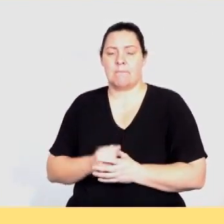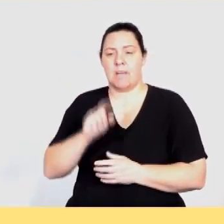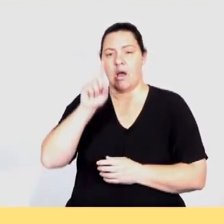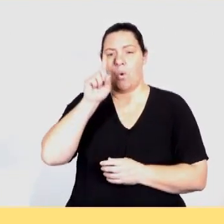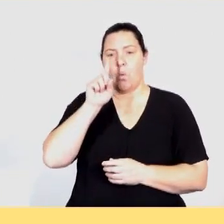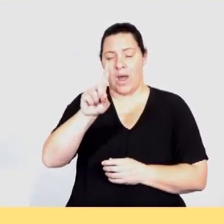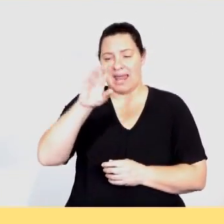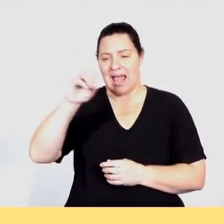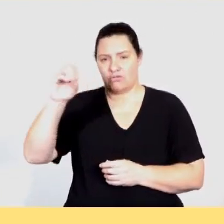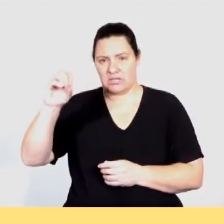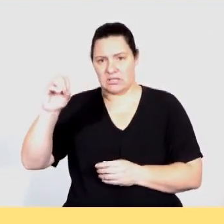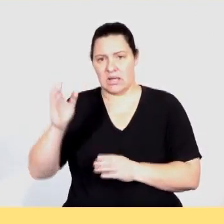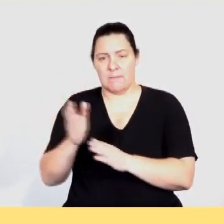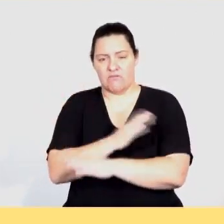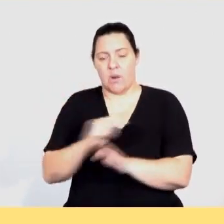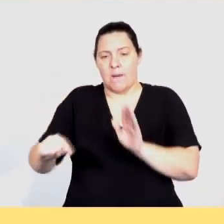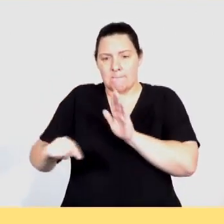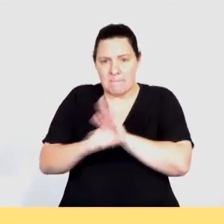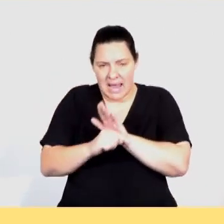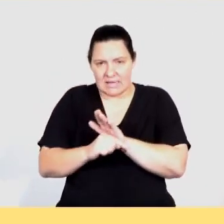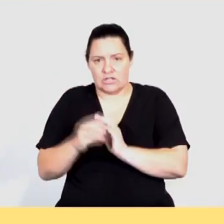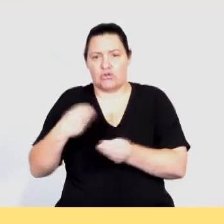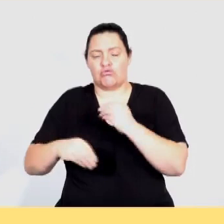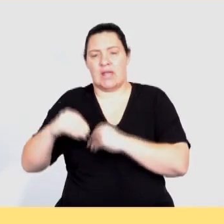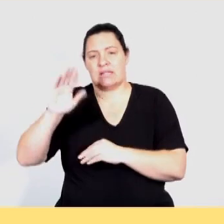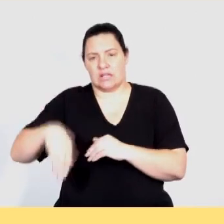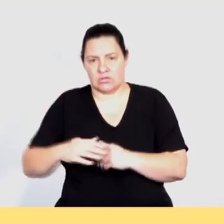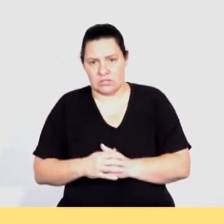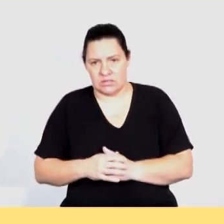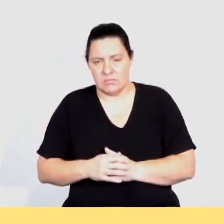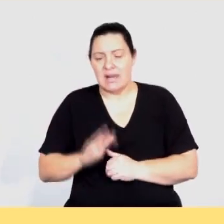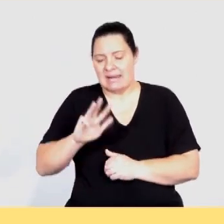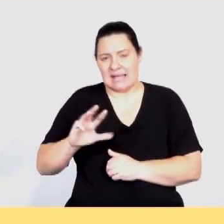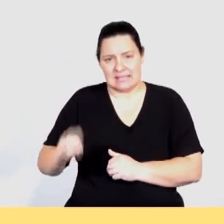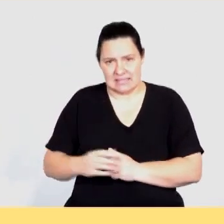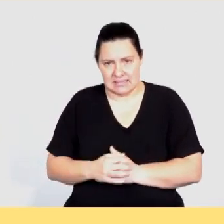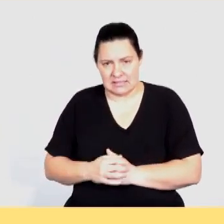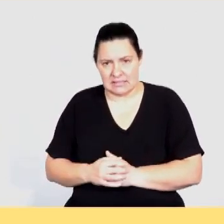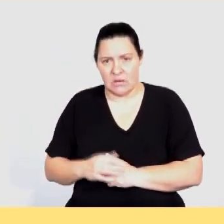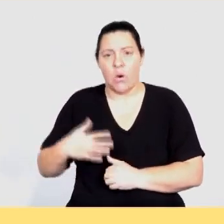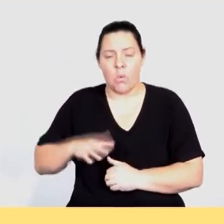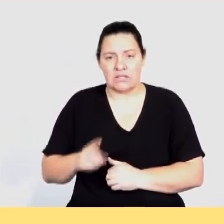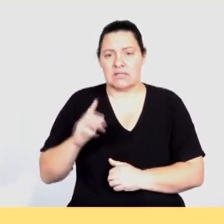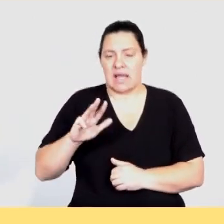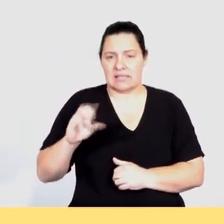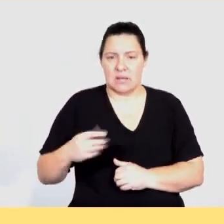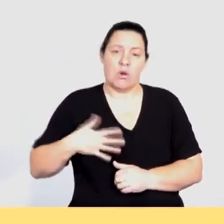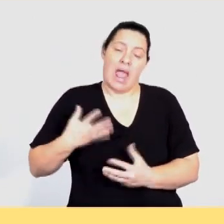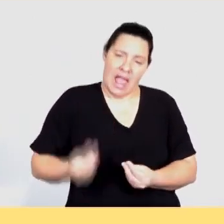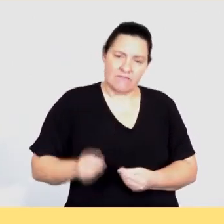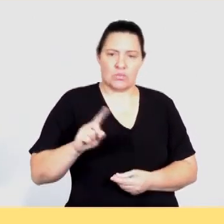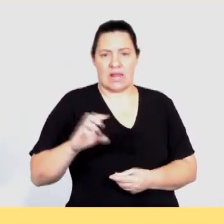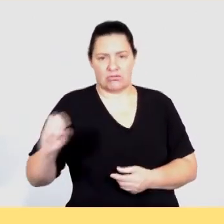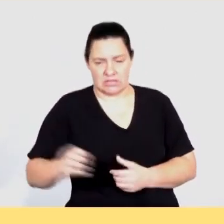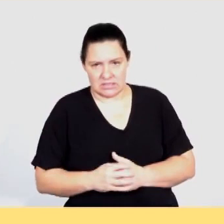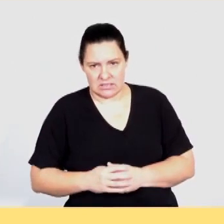by 100% before trade discount minus the trade discount gives you 90. So what I want is 90. What I have